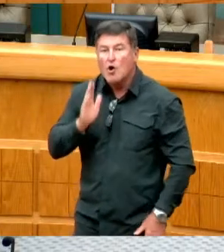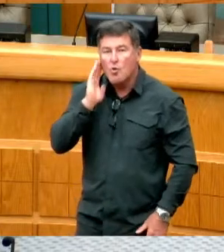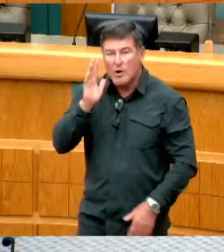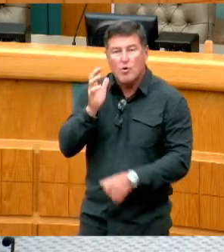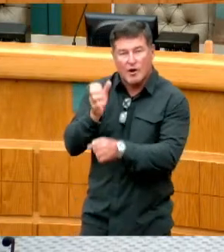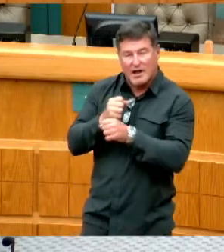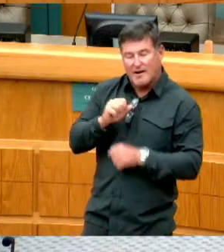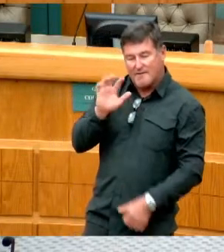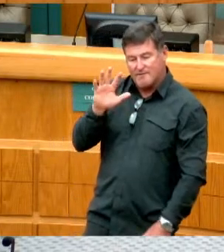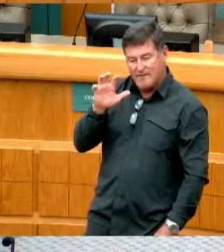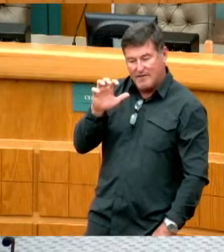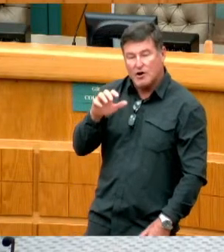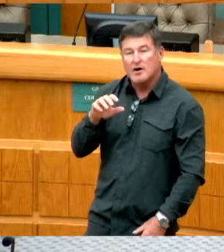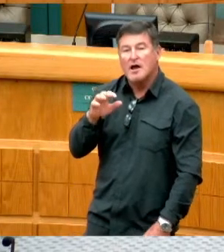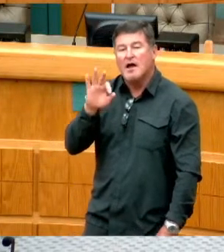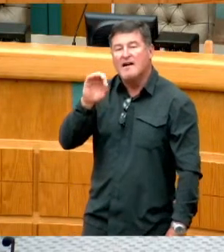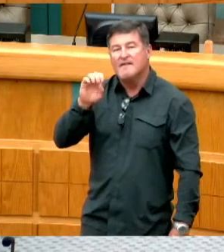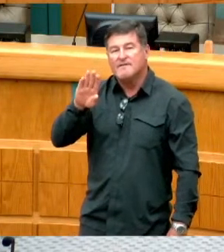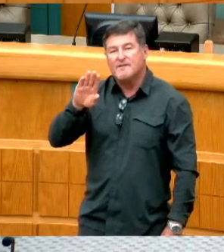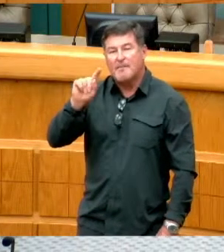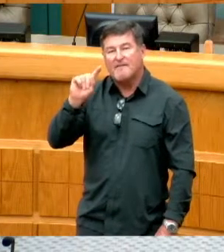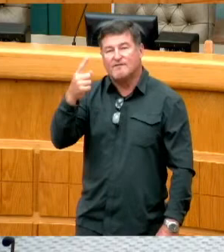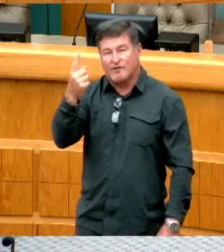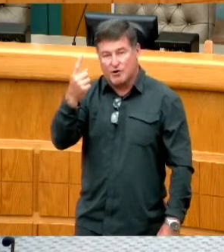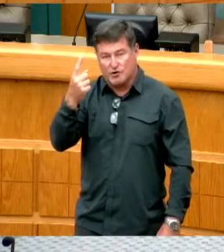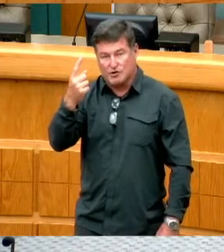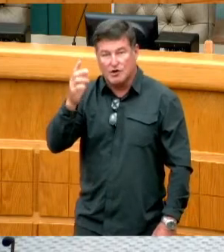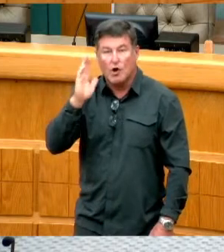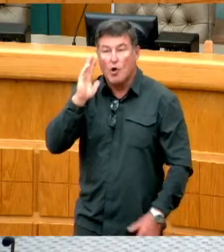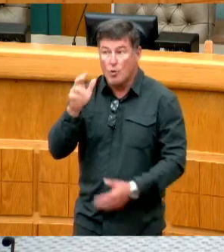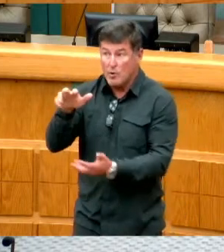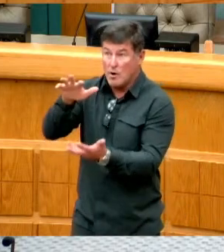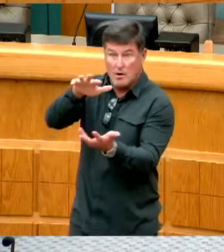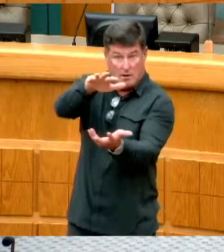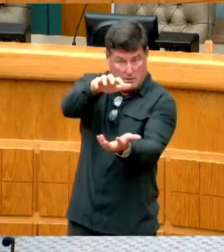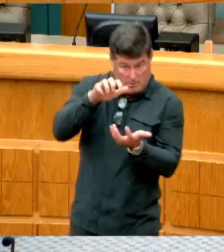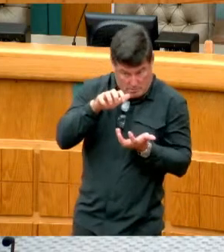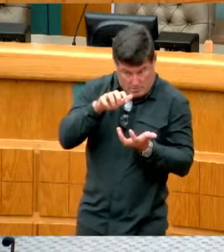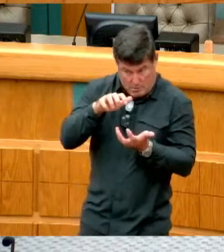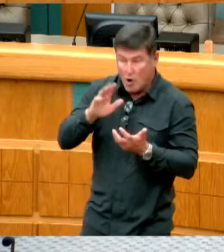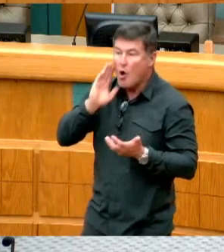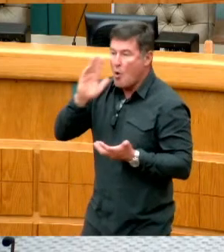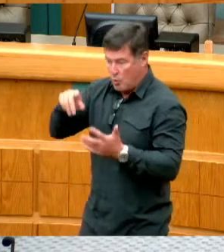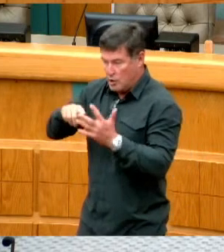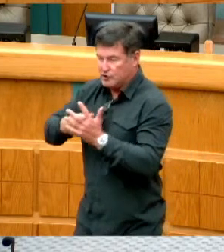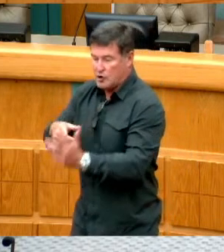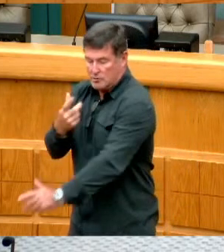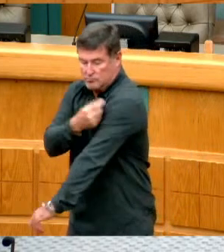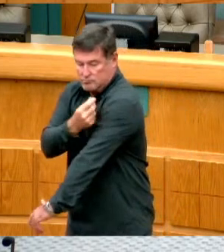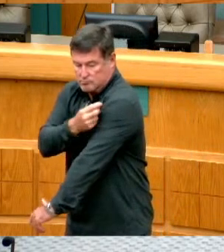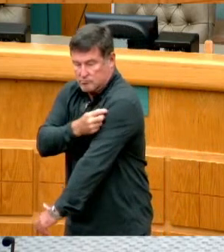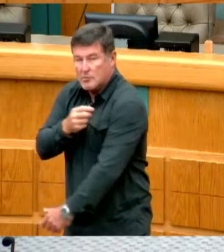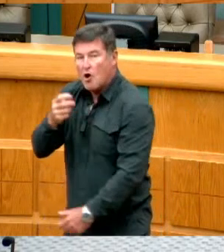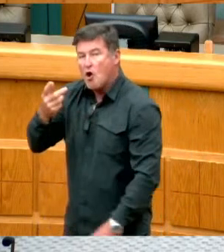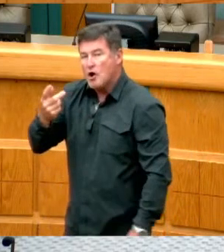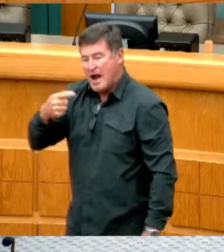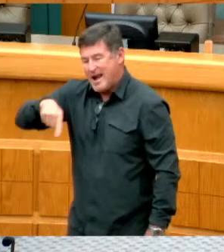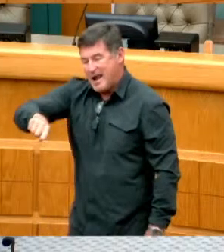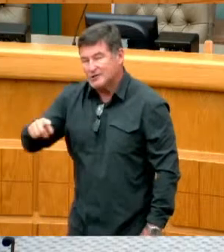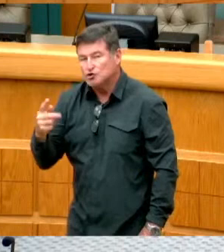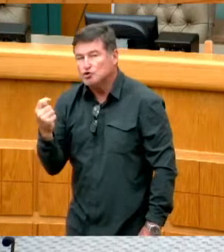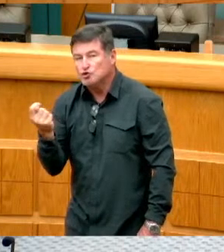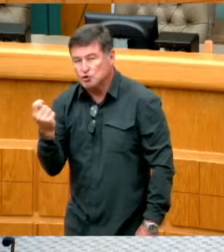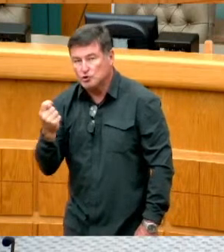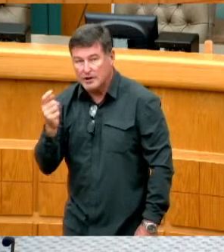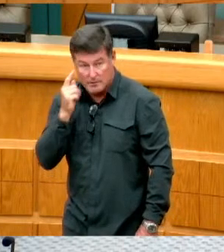Monday, February 1st, which will be administered on Tuesday, February 2nd, at the American Bank Center. More